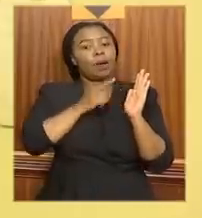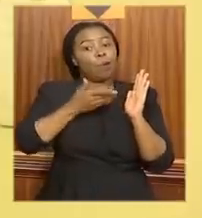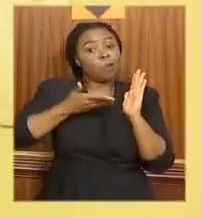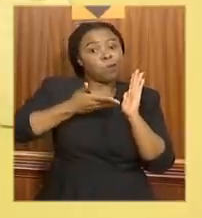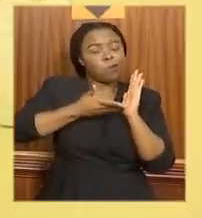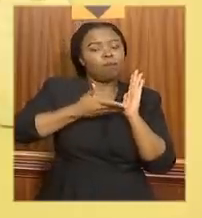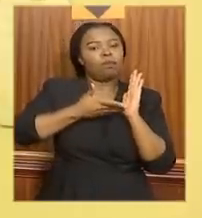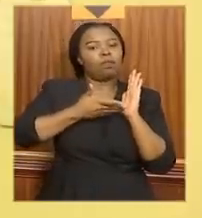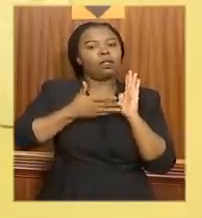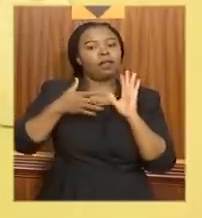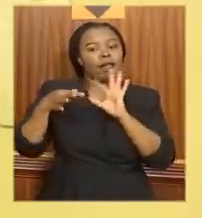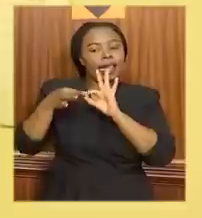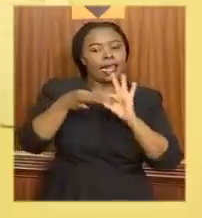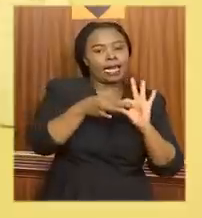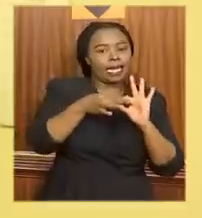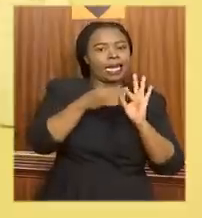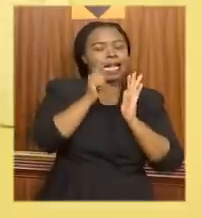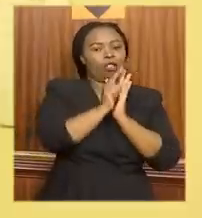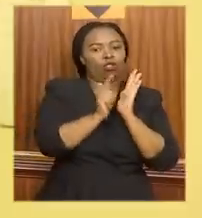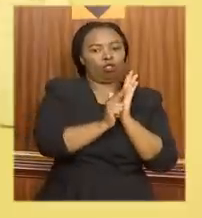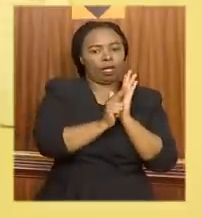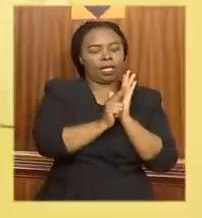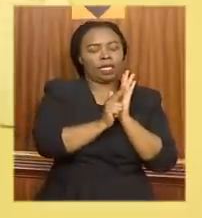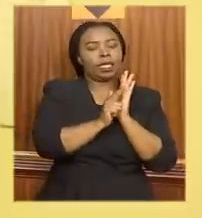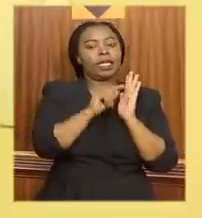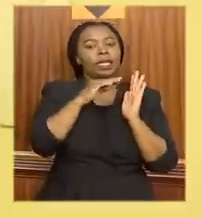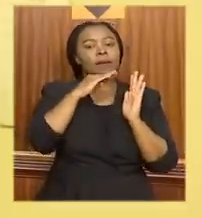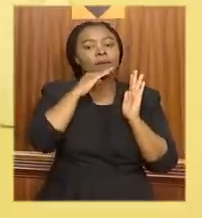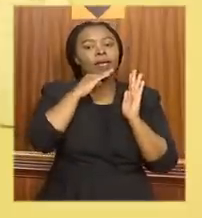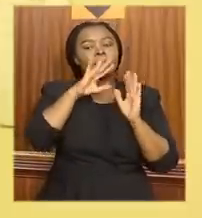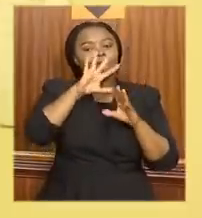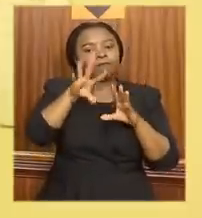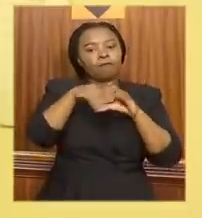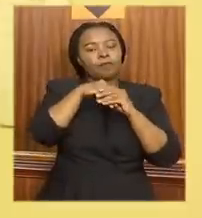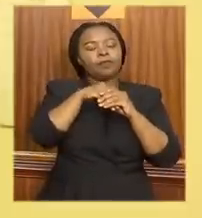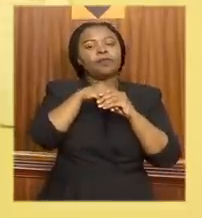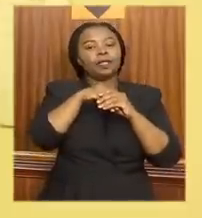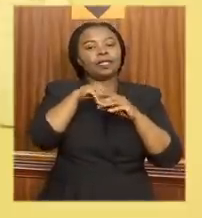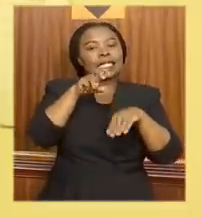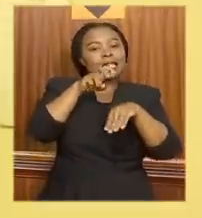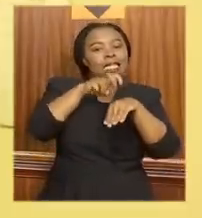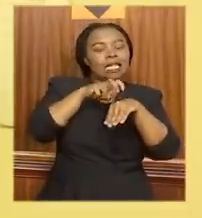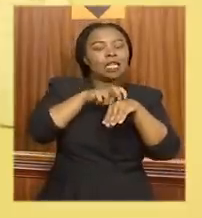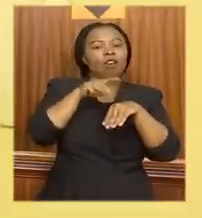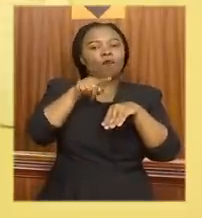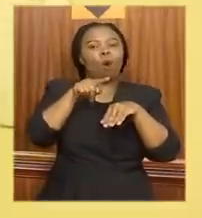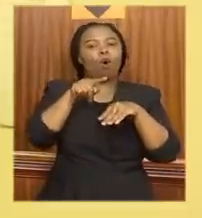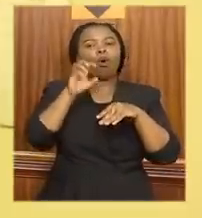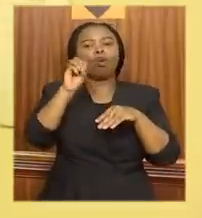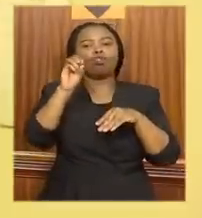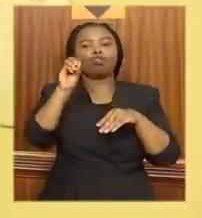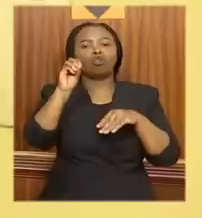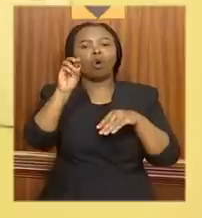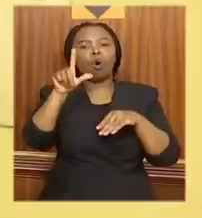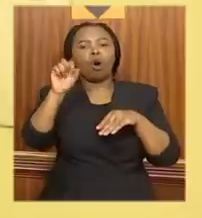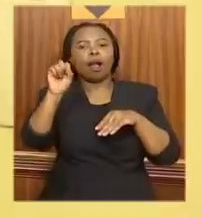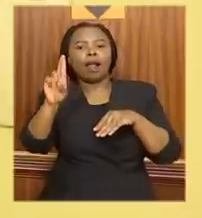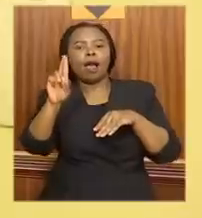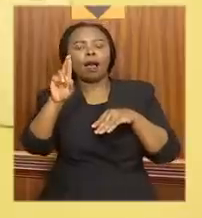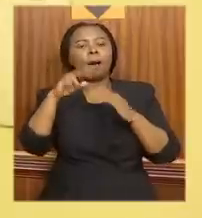legislation. This includes reducing the regulatory requirements for solar projects in areas